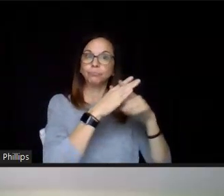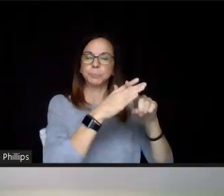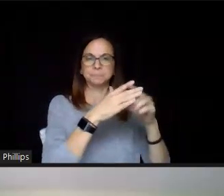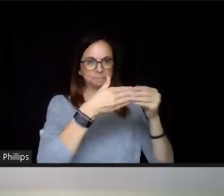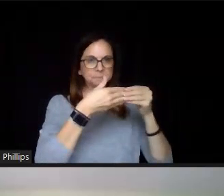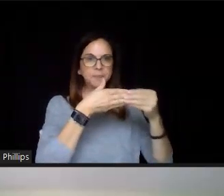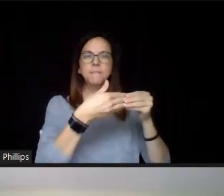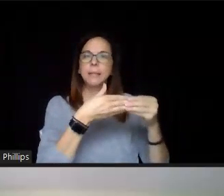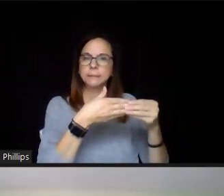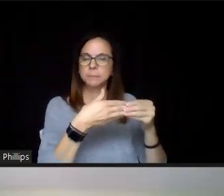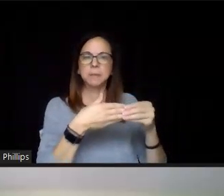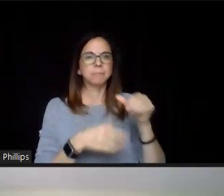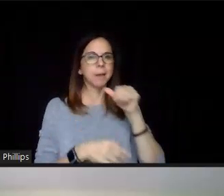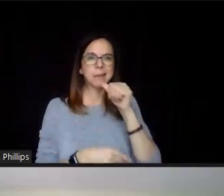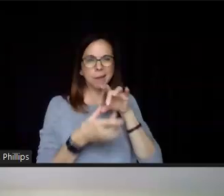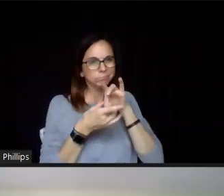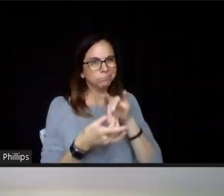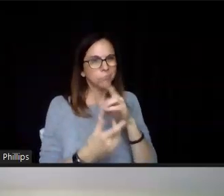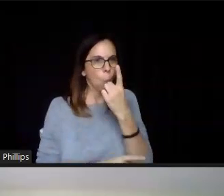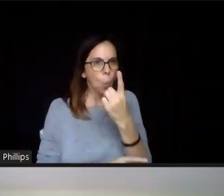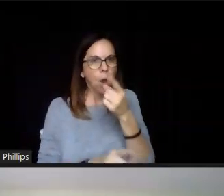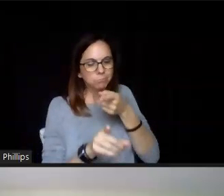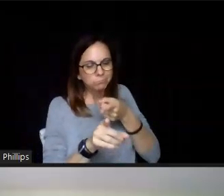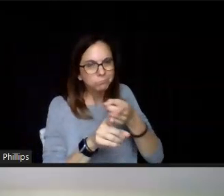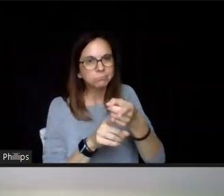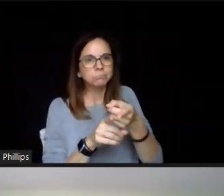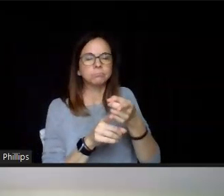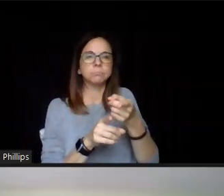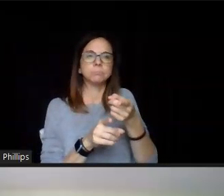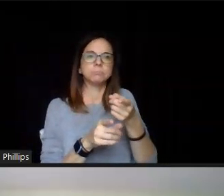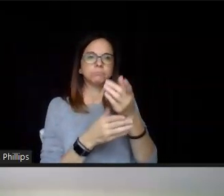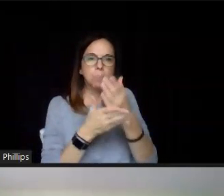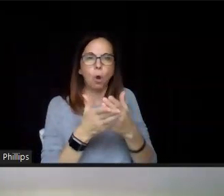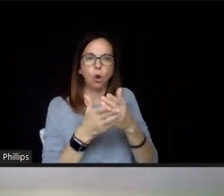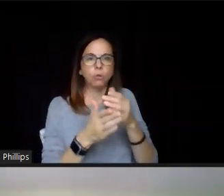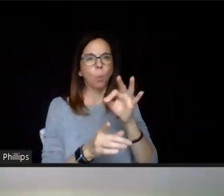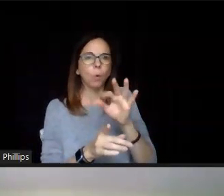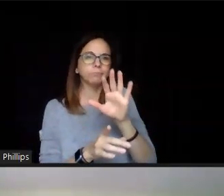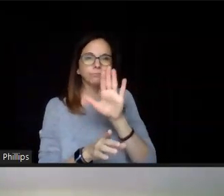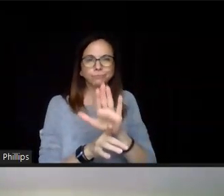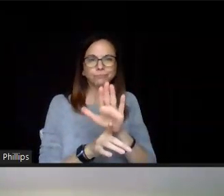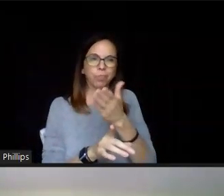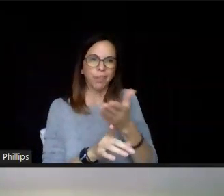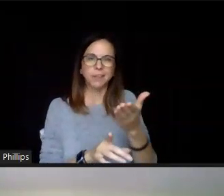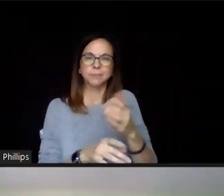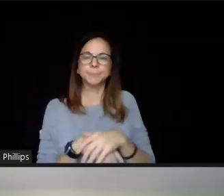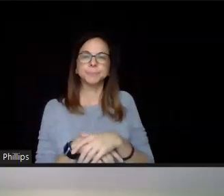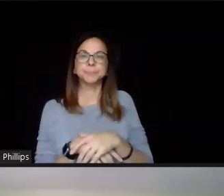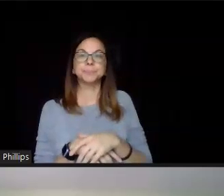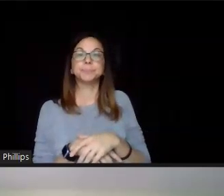structure, not tied to any one particular aspect. Because of